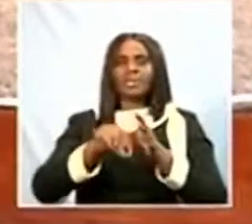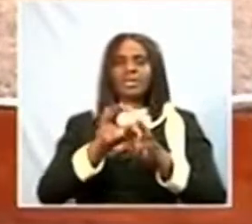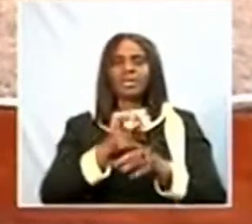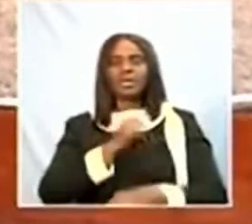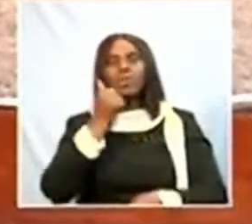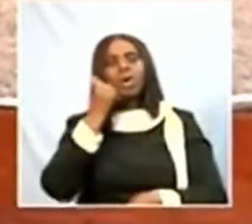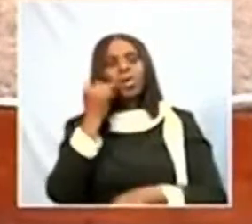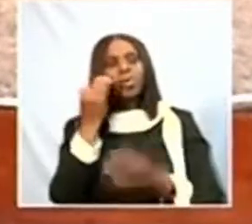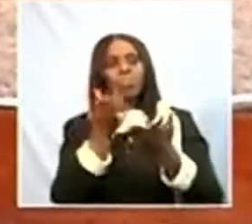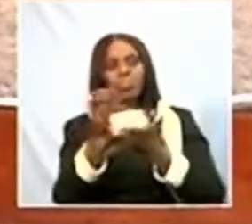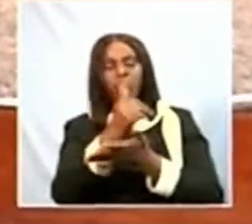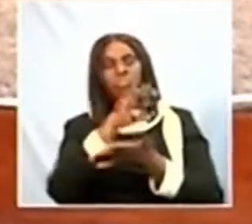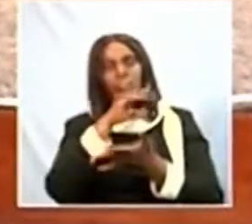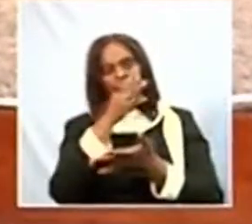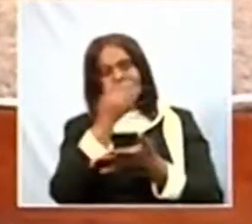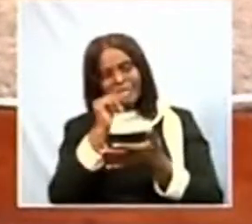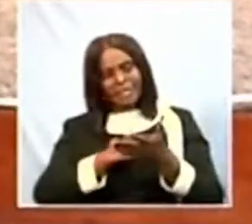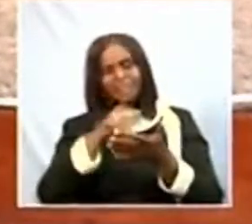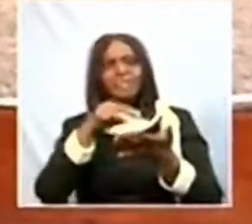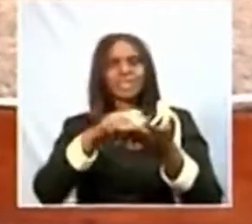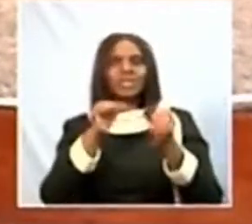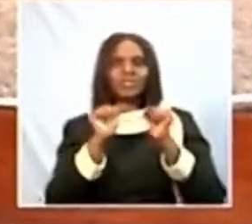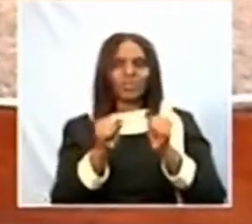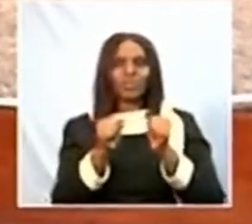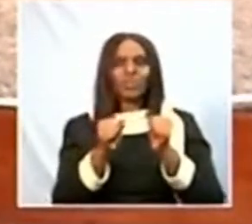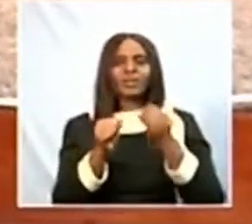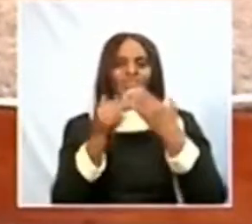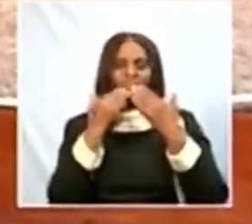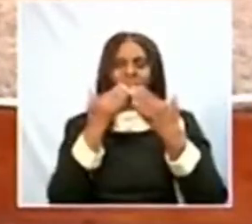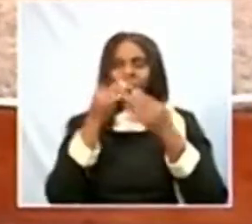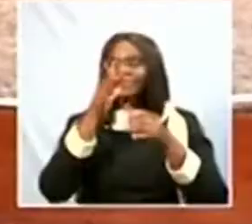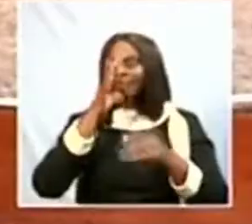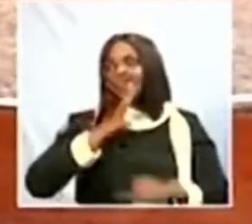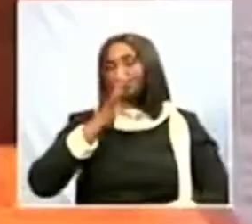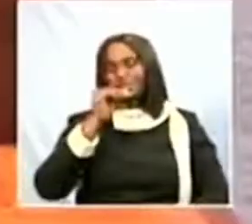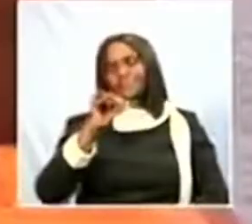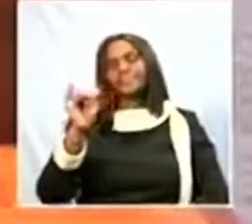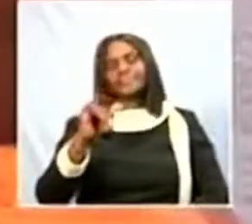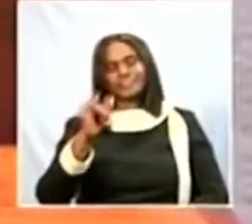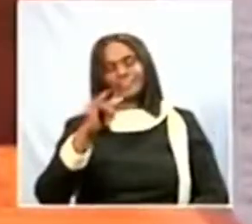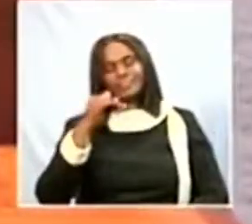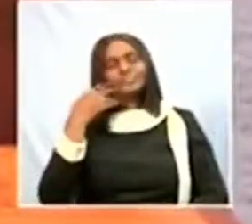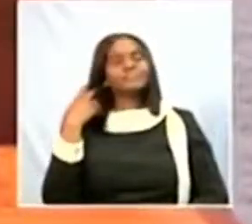Speaker, to collect garbage. Let's rise up as the general public. I thank you, Madam Speaker.